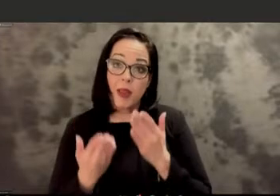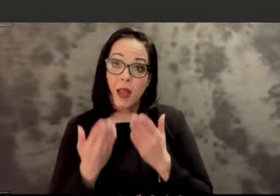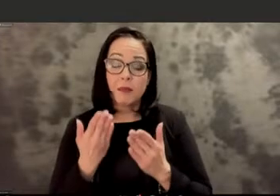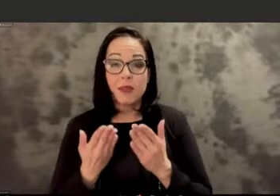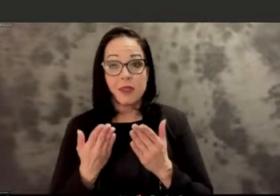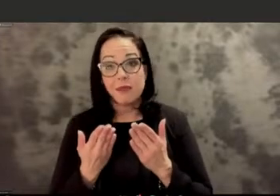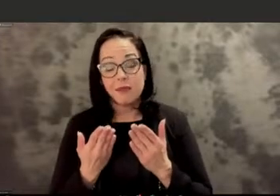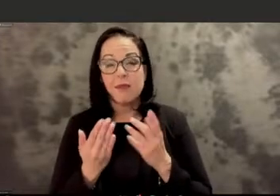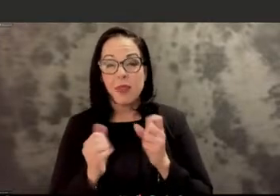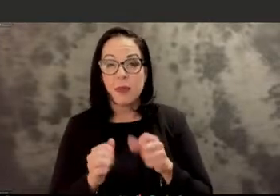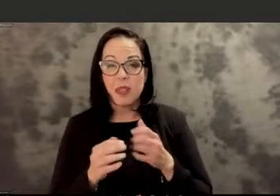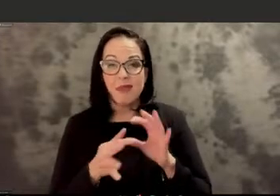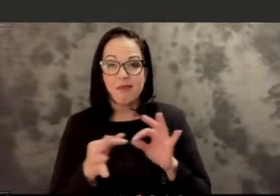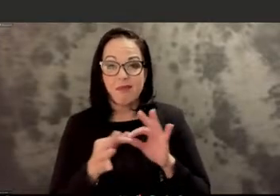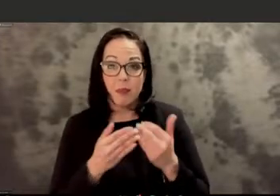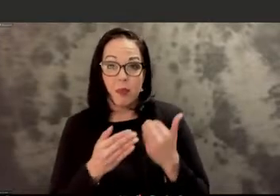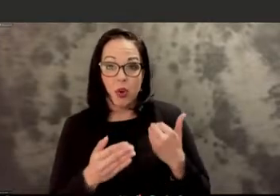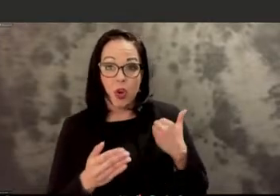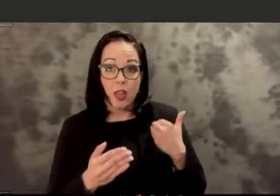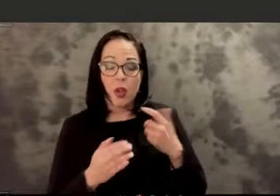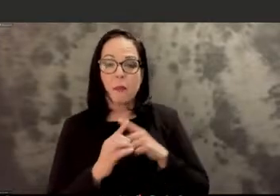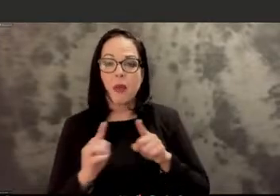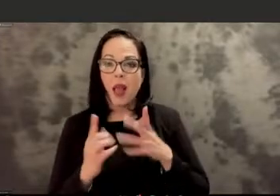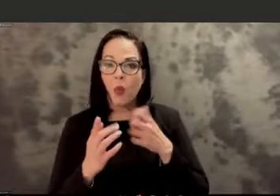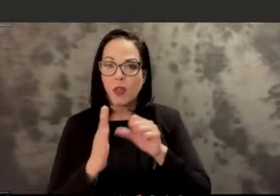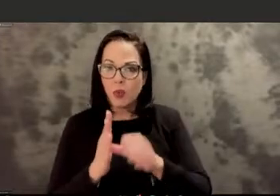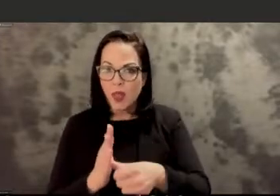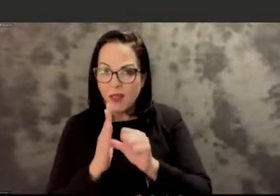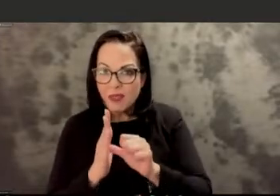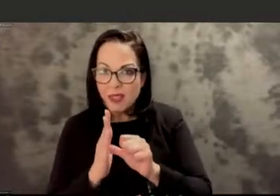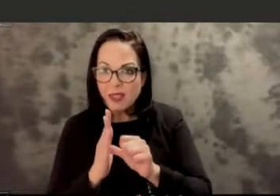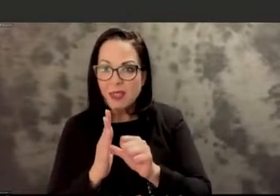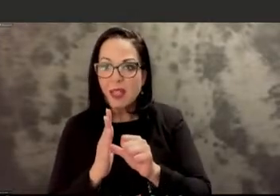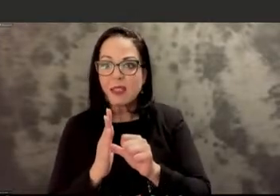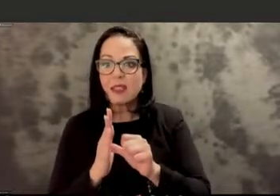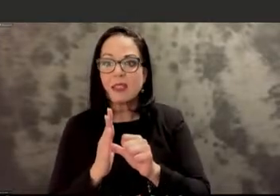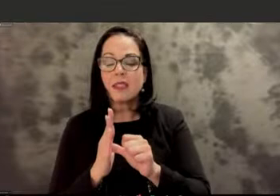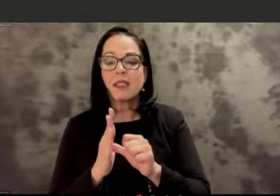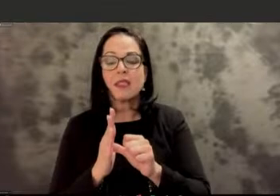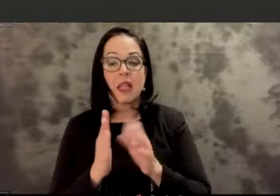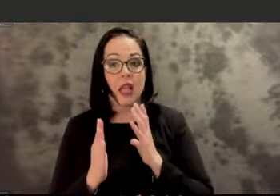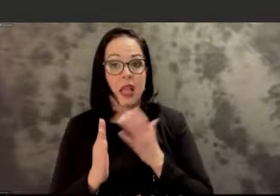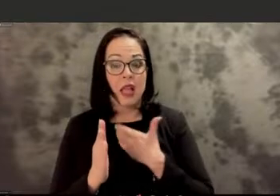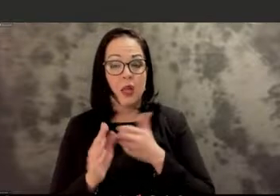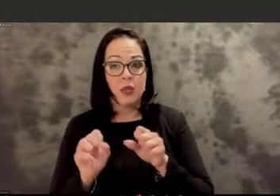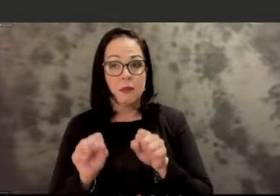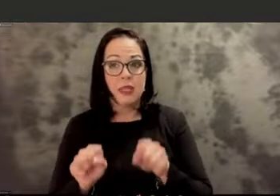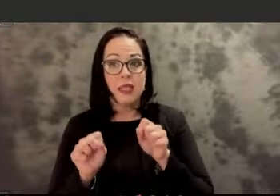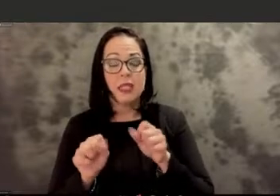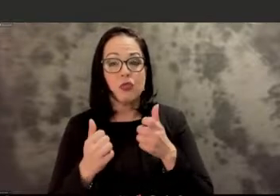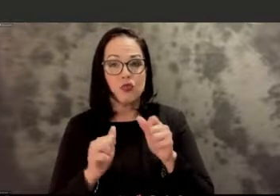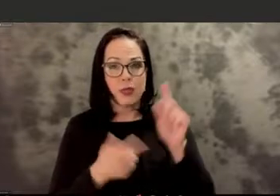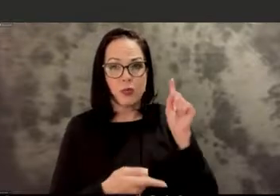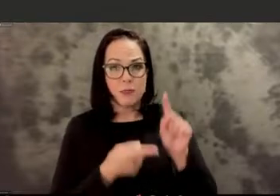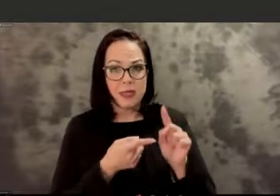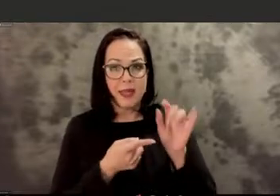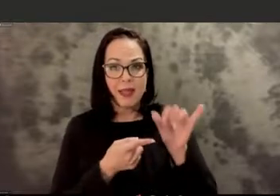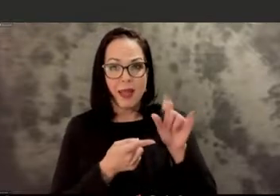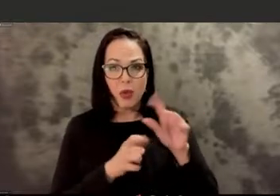stated earlier, but I want to emphasize our ability to mitigate